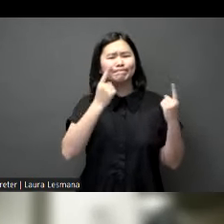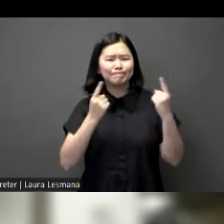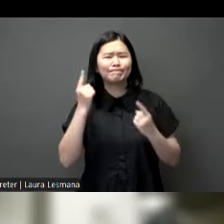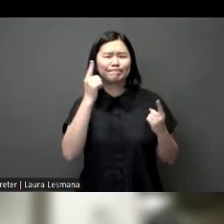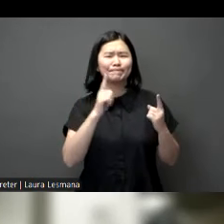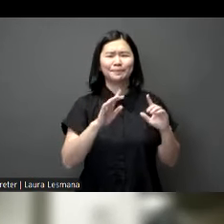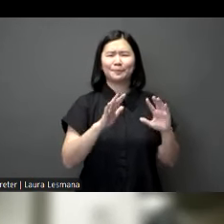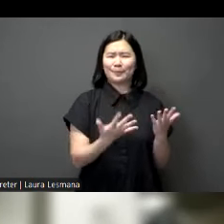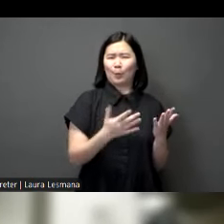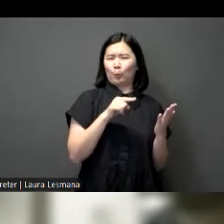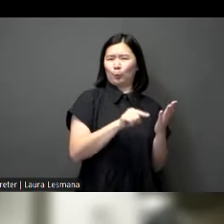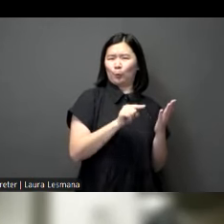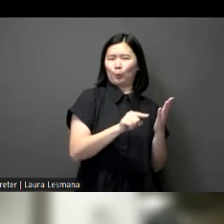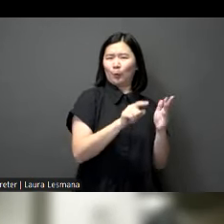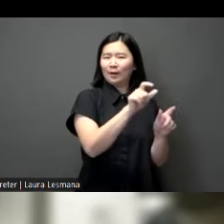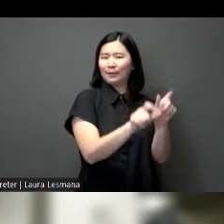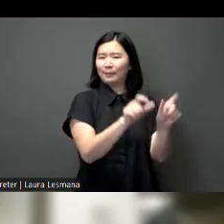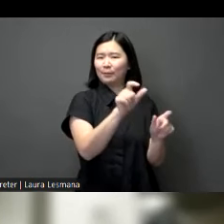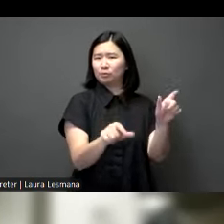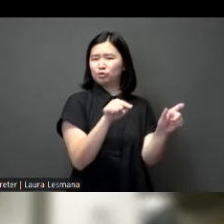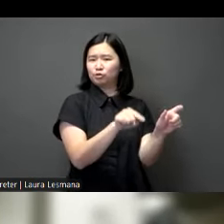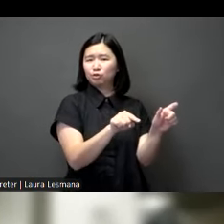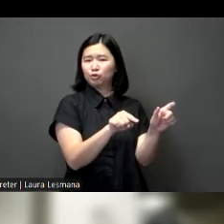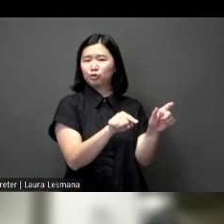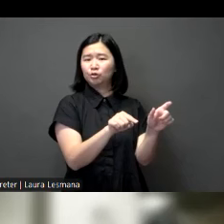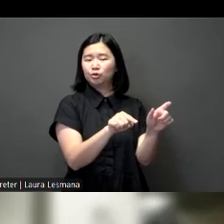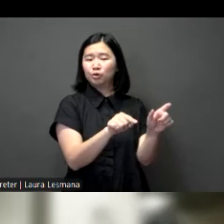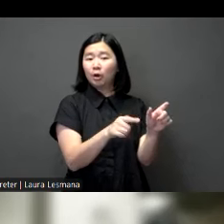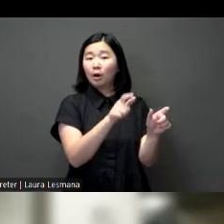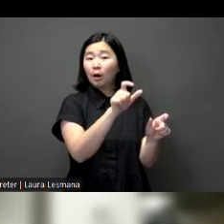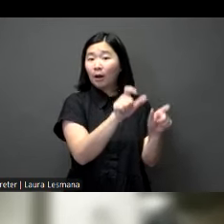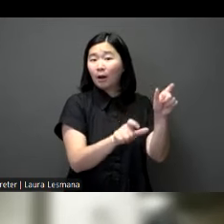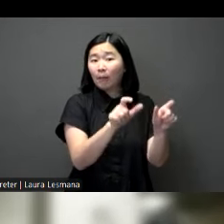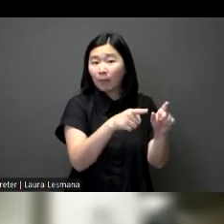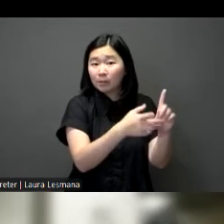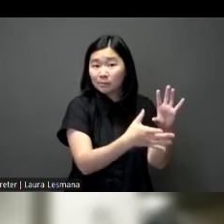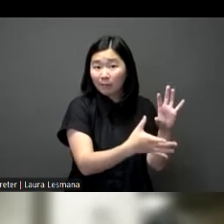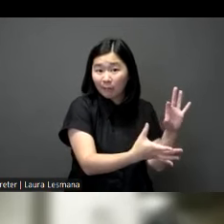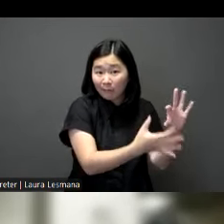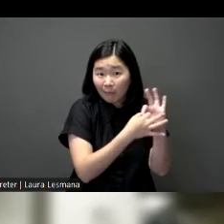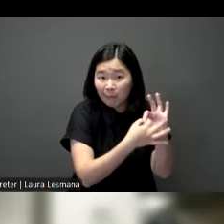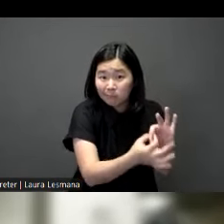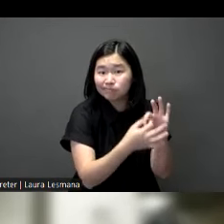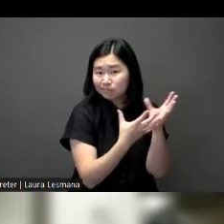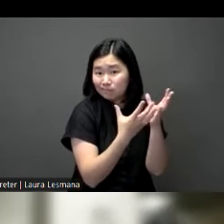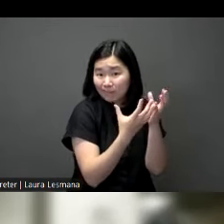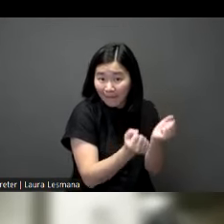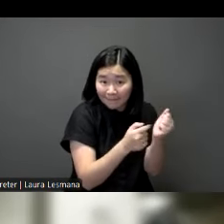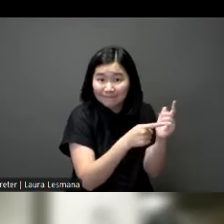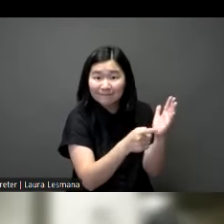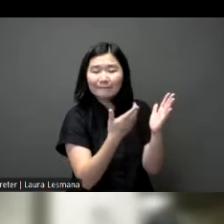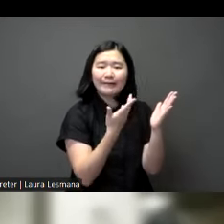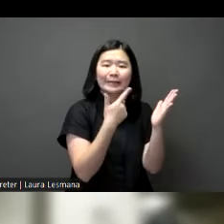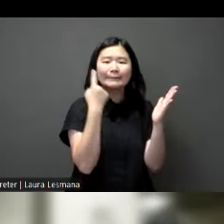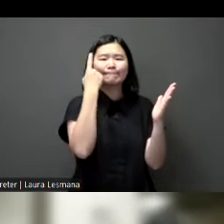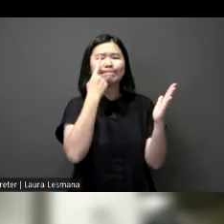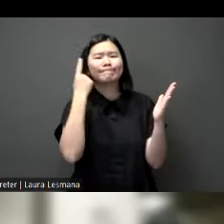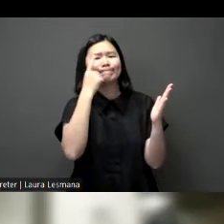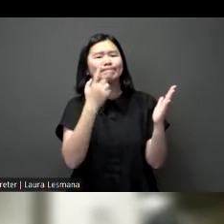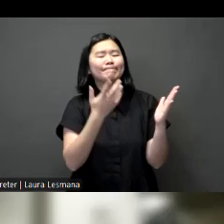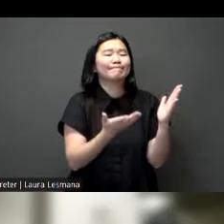the cervical uterine cancer has areas of opportunities. We see this in the right-hand side.